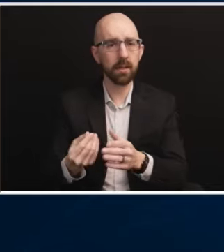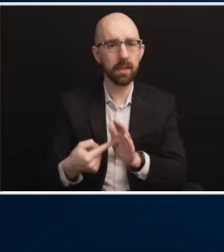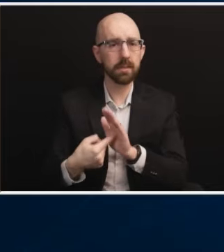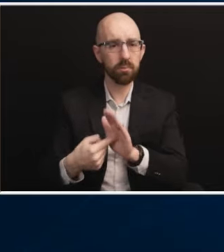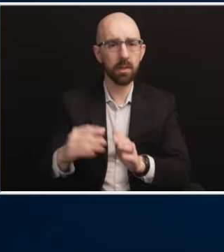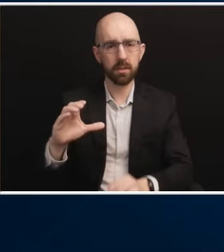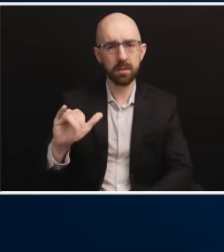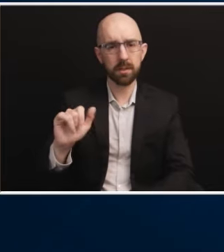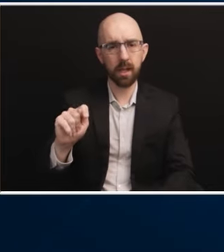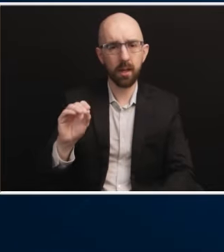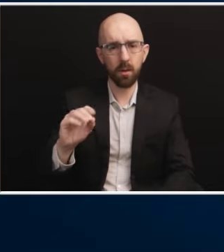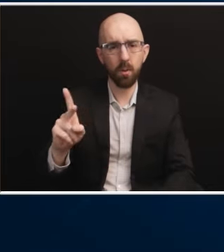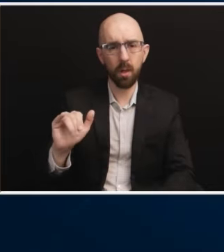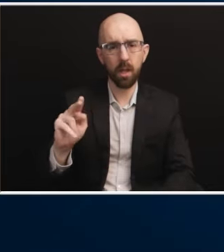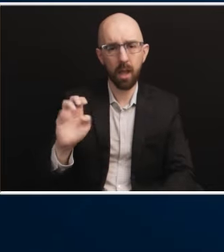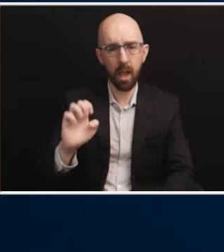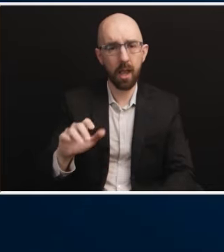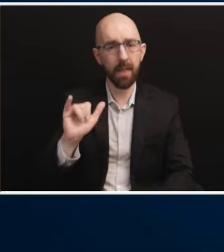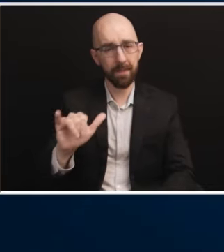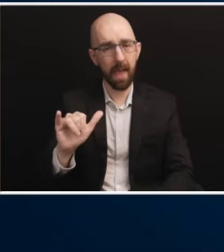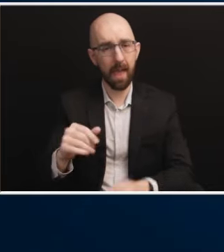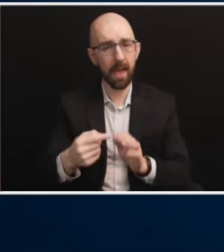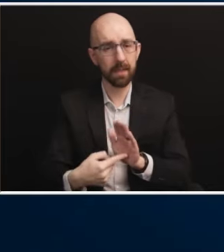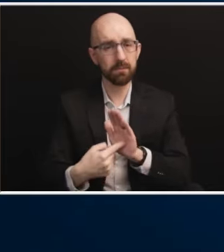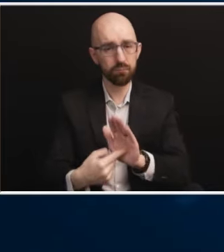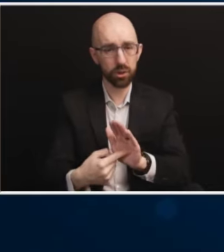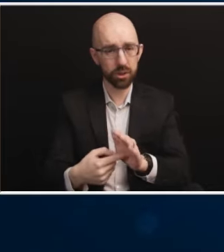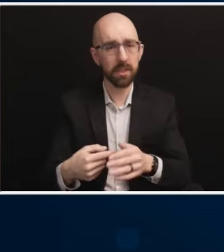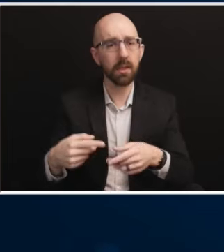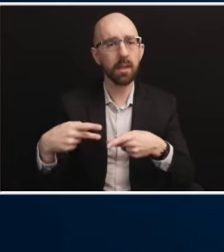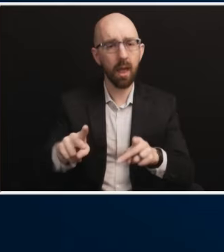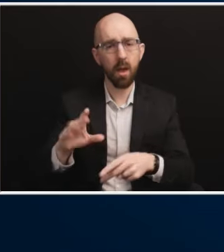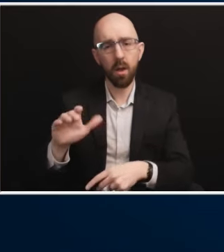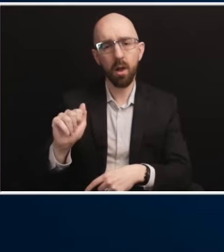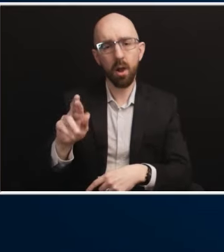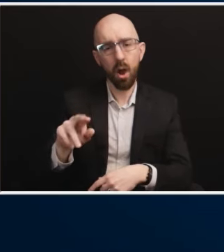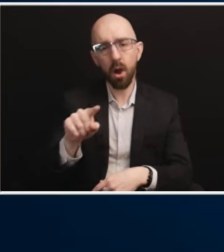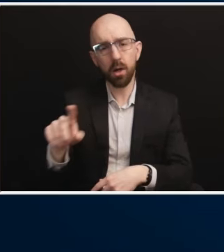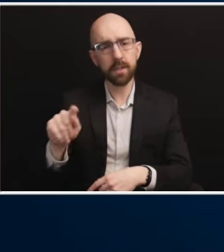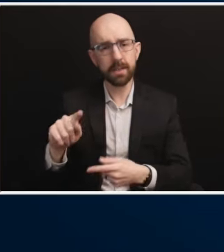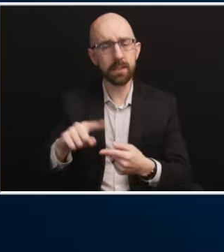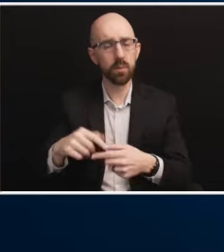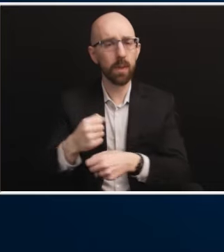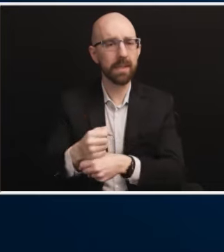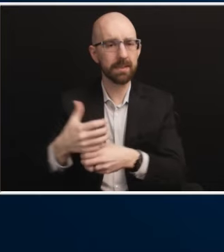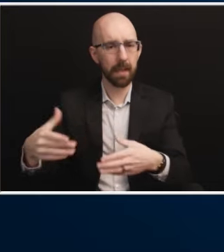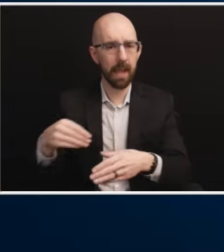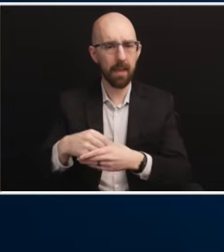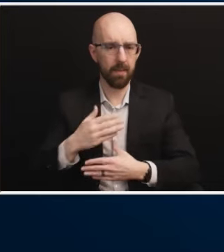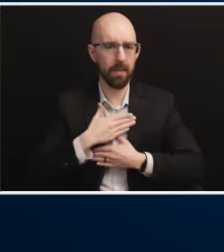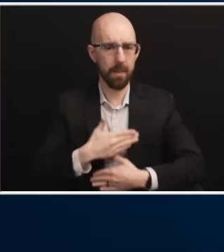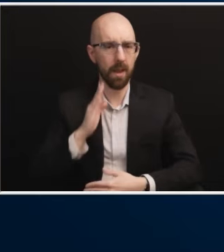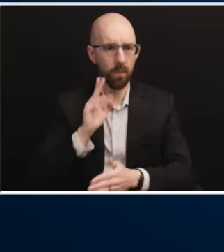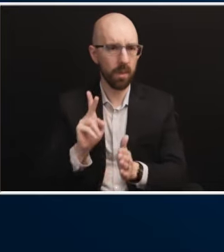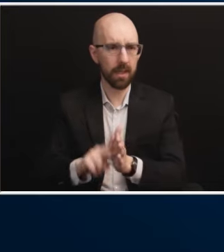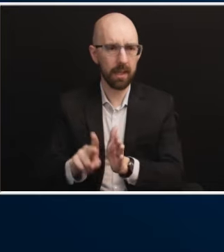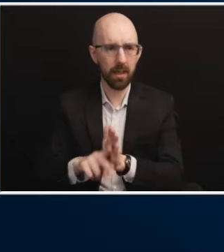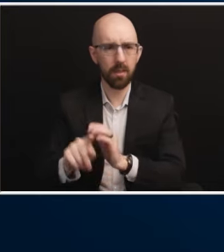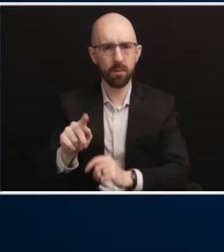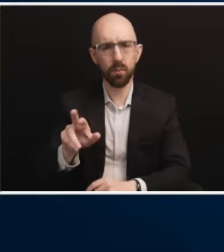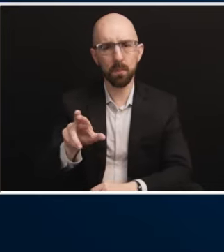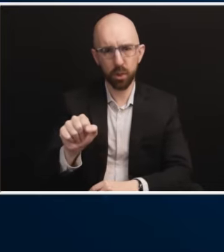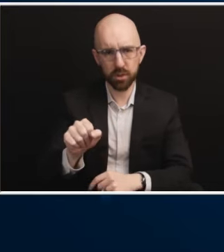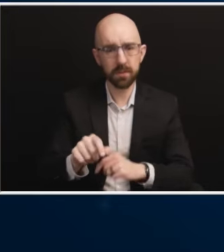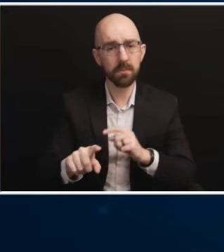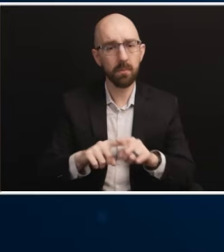genetic modification of the cytokine allows CAR T-cells to expand within the body and more effectively kill the tumor cell. But we're seeing these rare